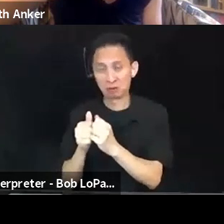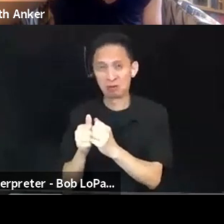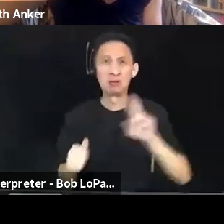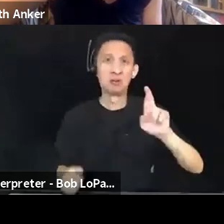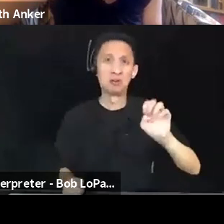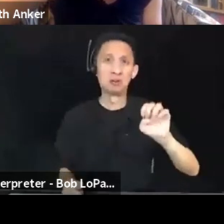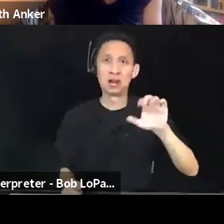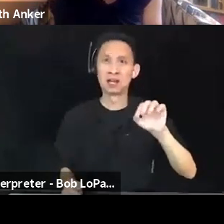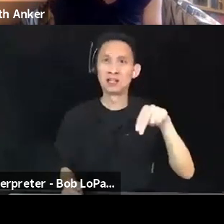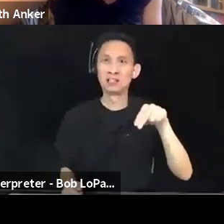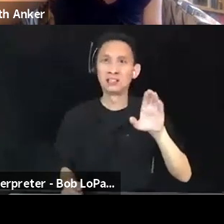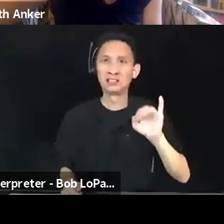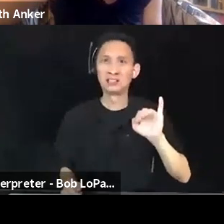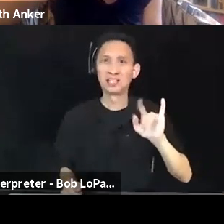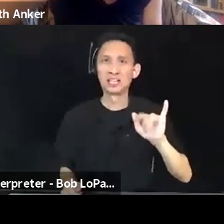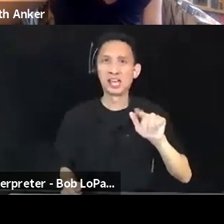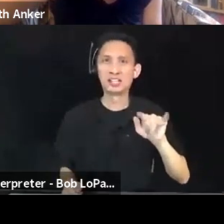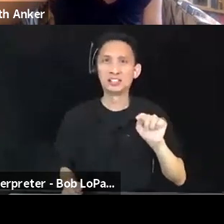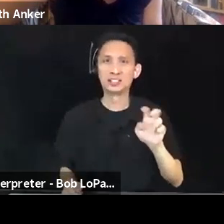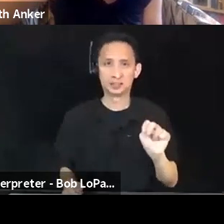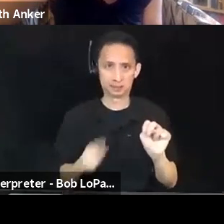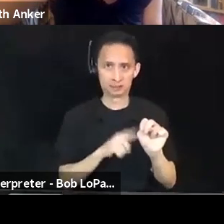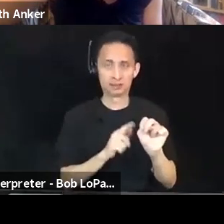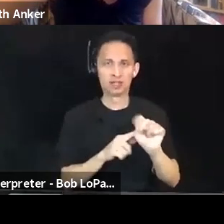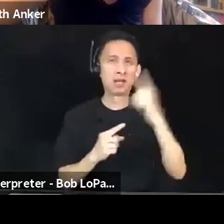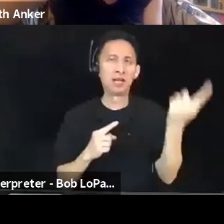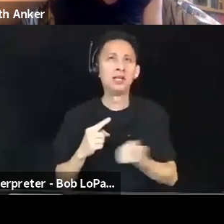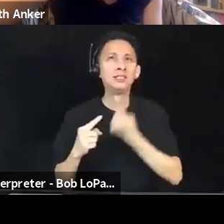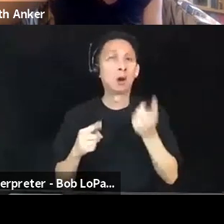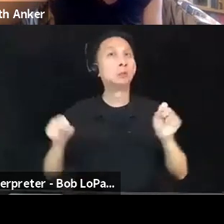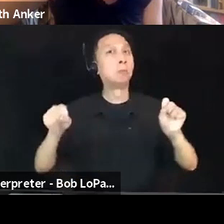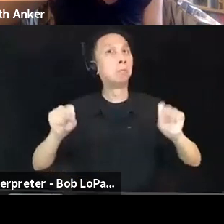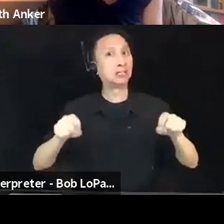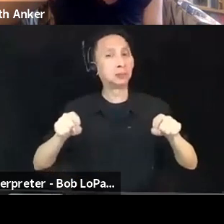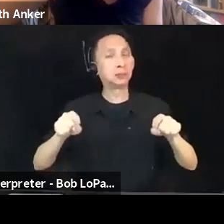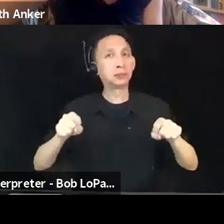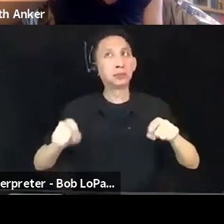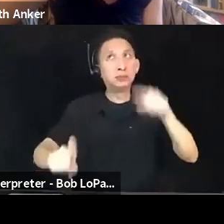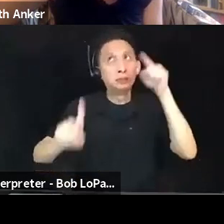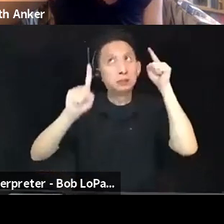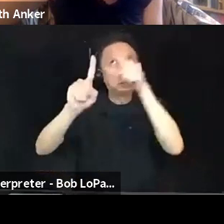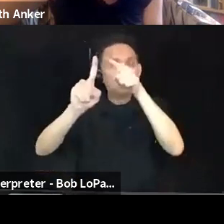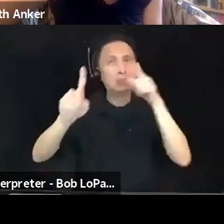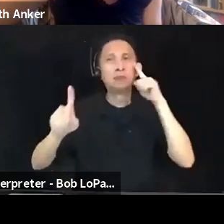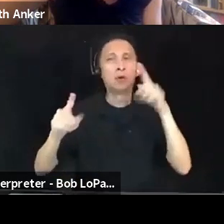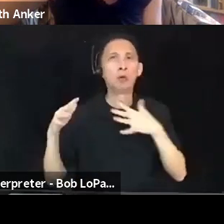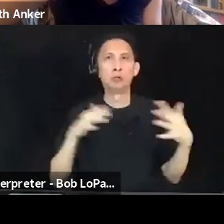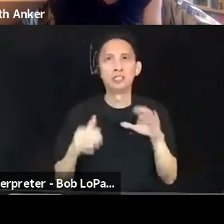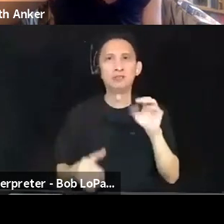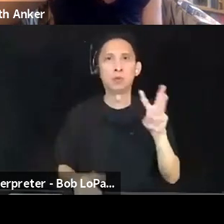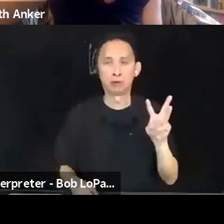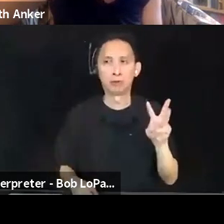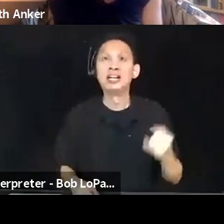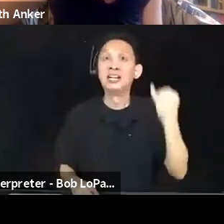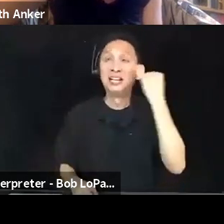reconciliation is always underpinning civil war. If it disappears, it's no longer a civil war.